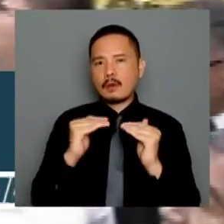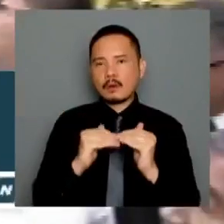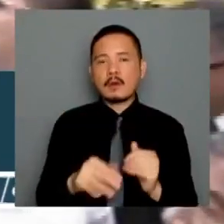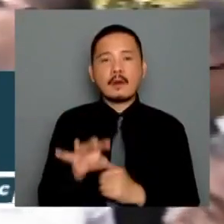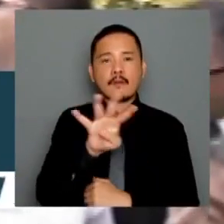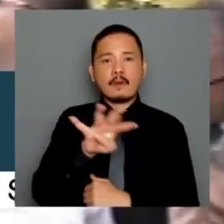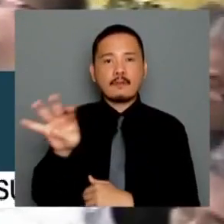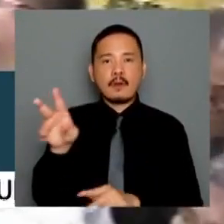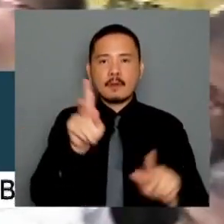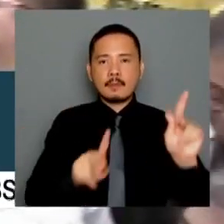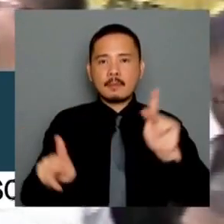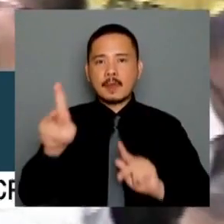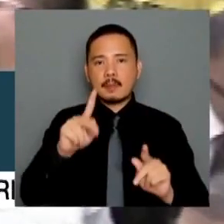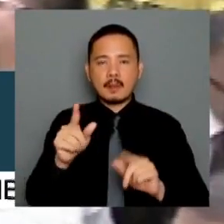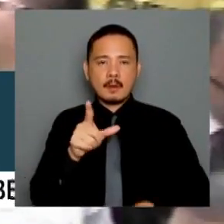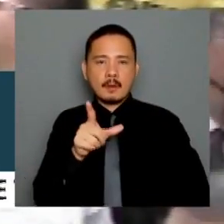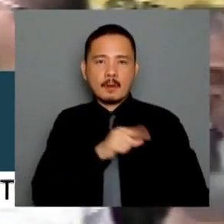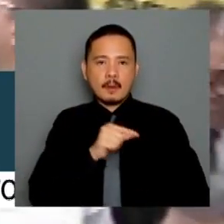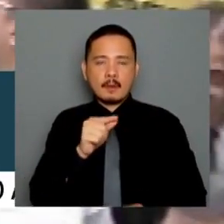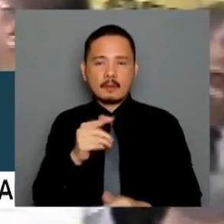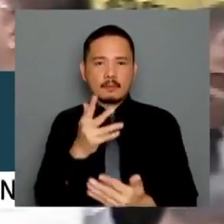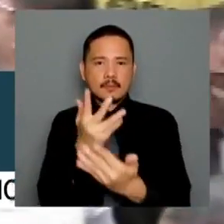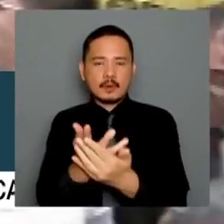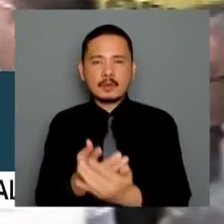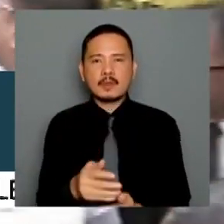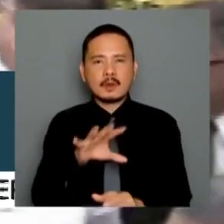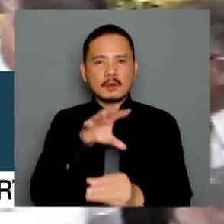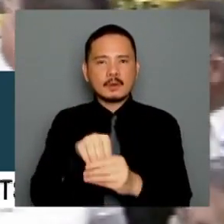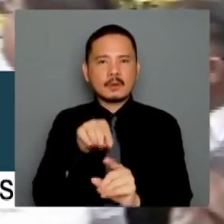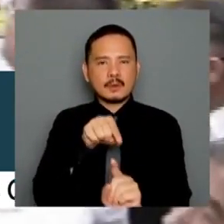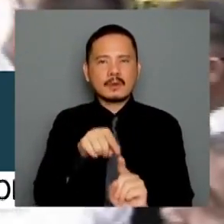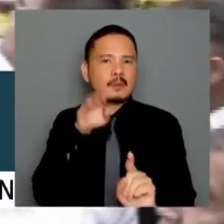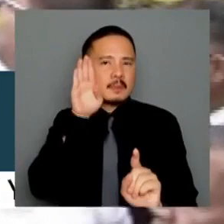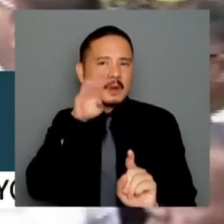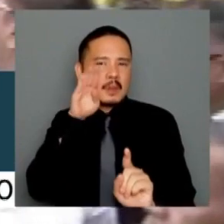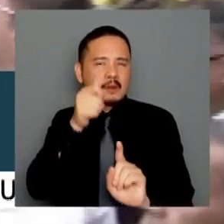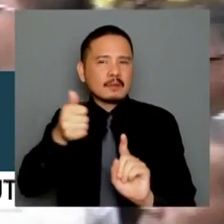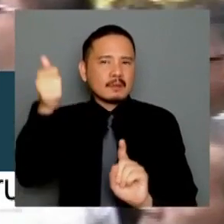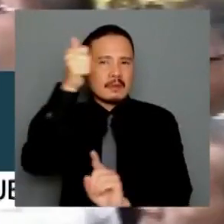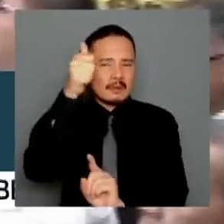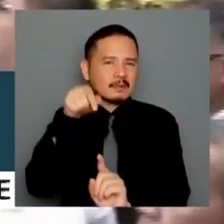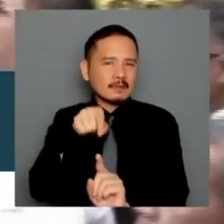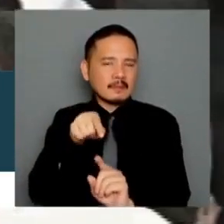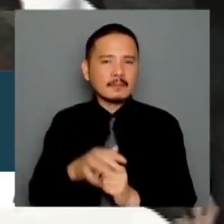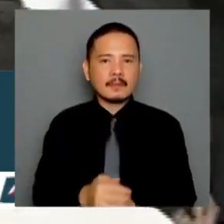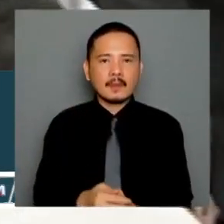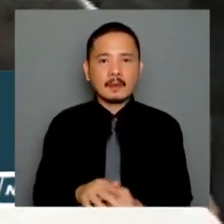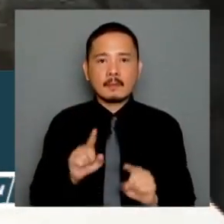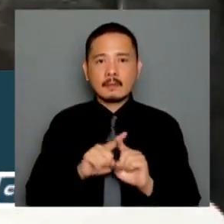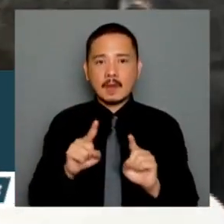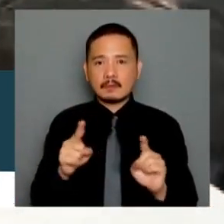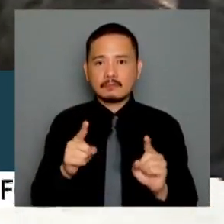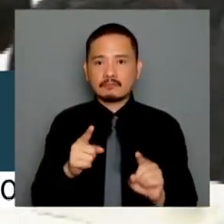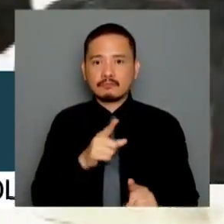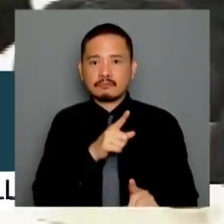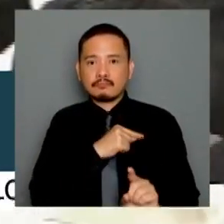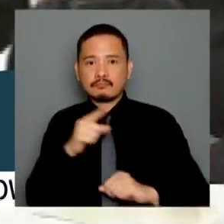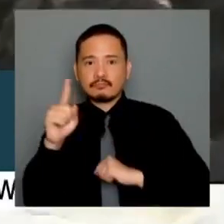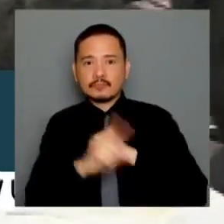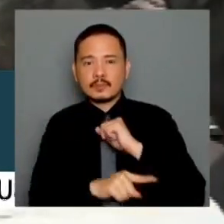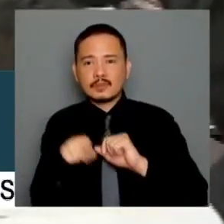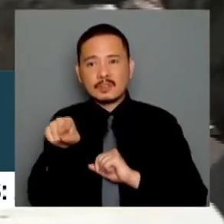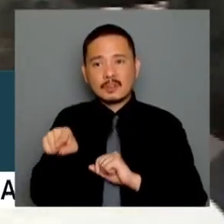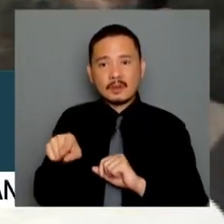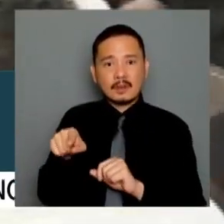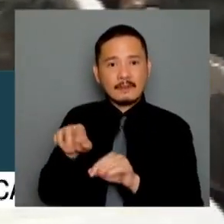including Andal Ampatuan Jr. and his brother Zaldi. But since the verdicts were handed down in 2019, none of the victims have been paid